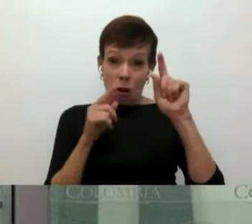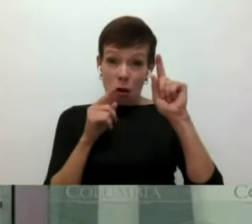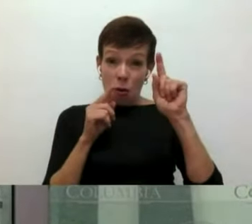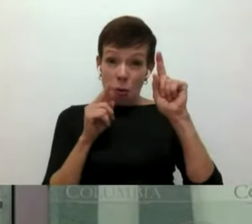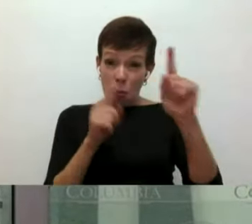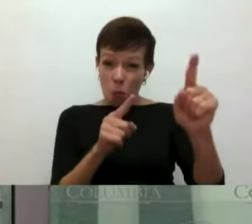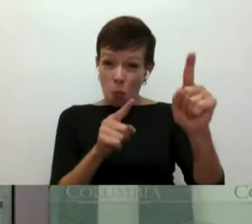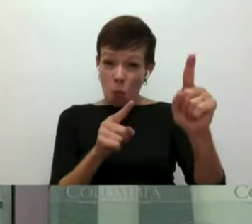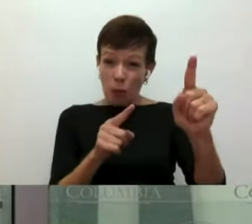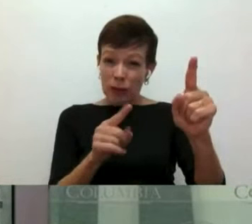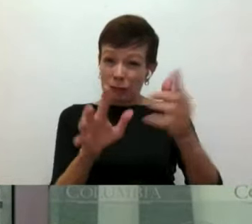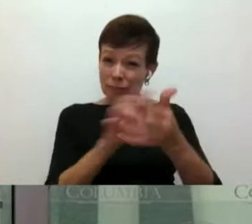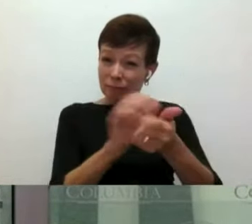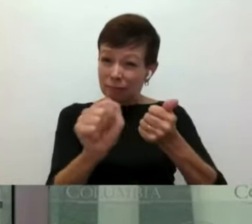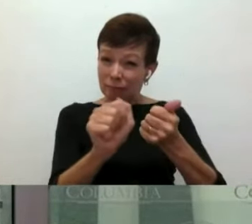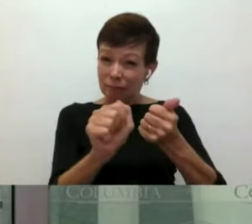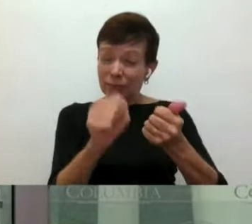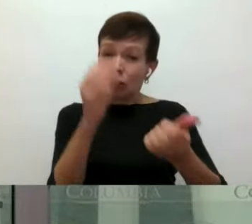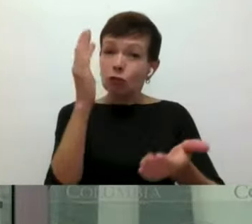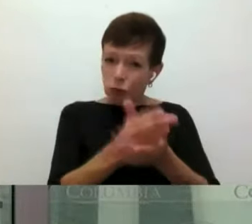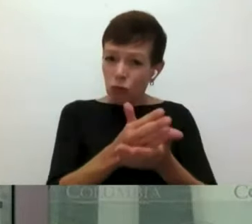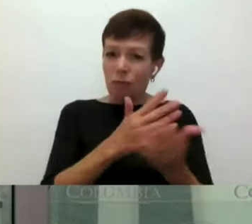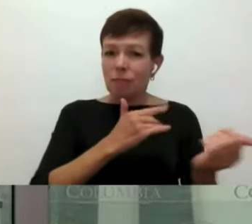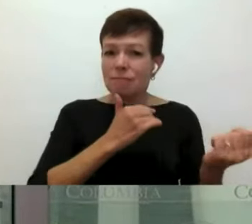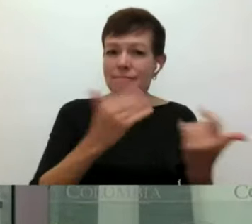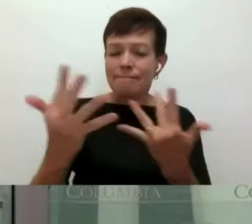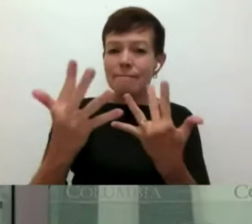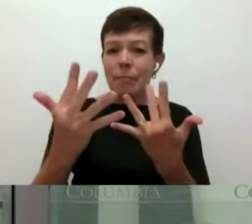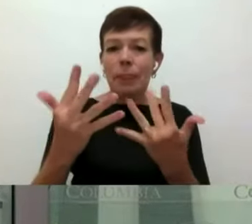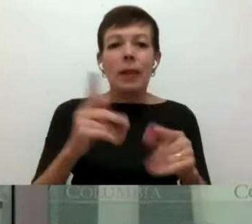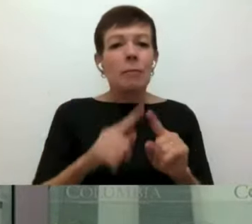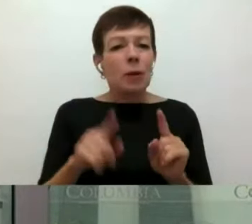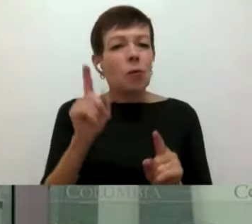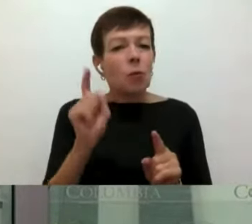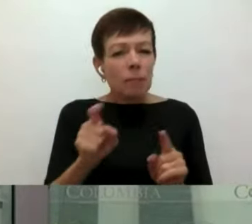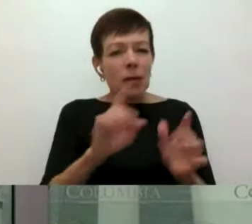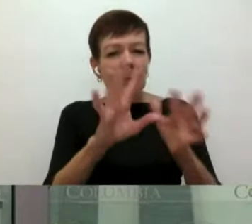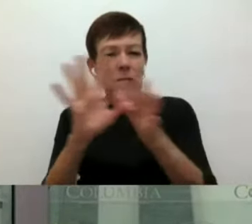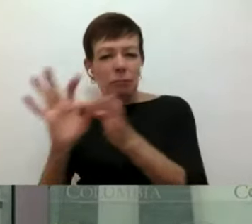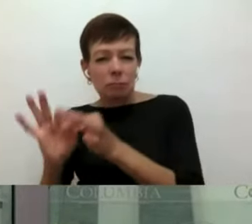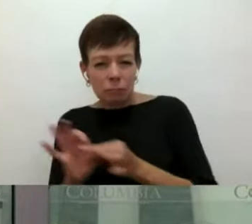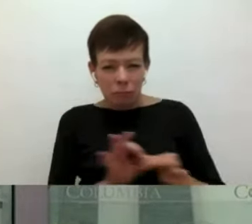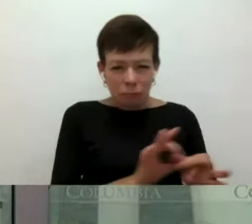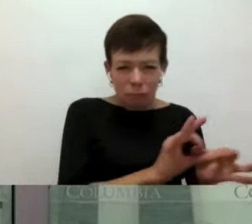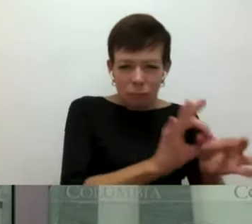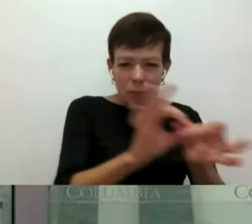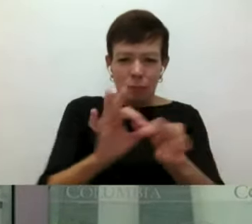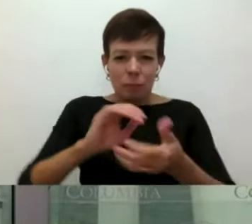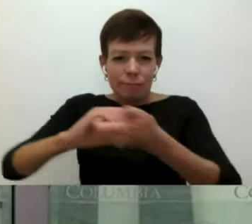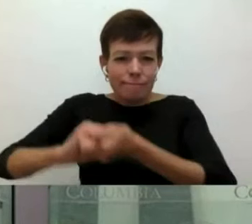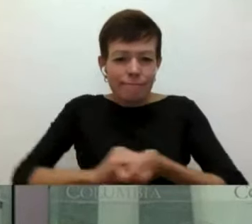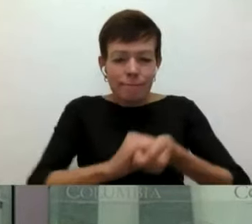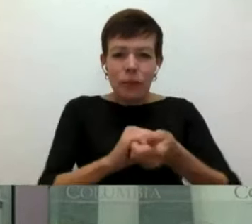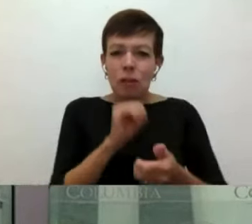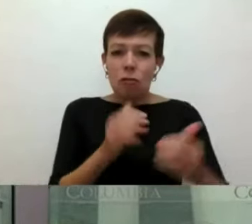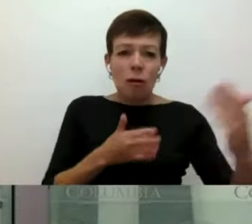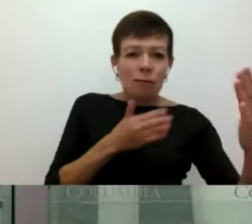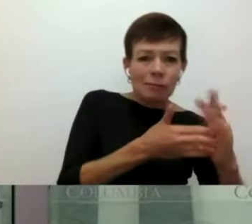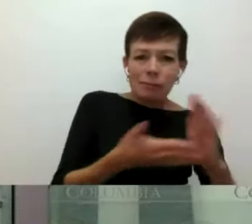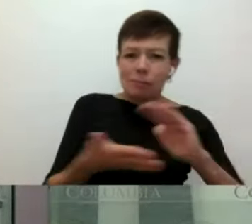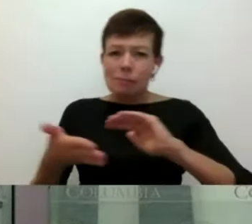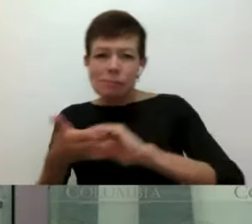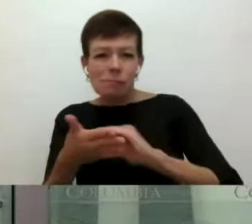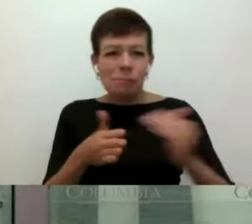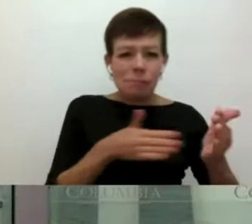our collective fight is with the wildfire. But in order to do this, our efforts need to be united. We